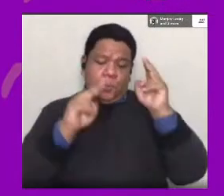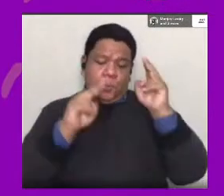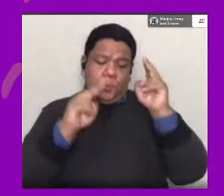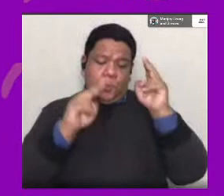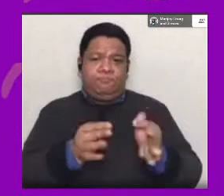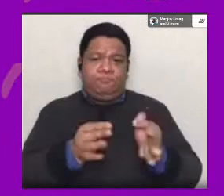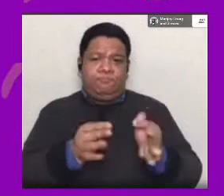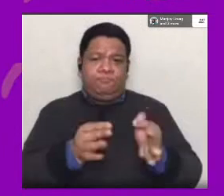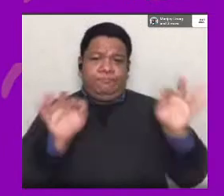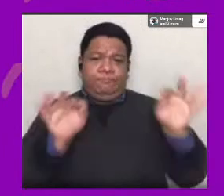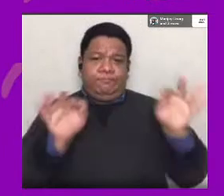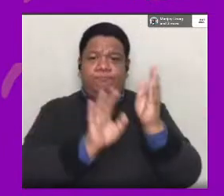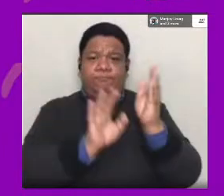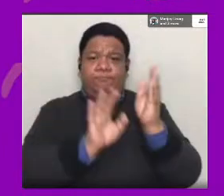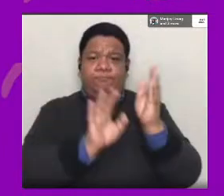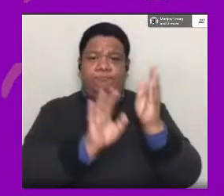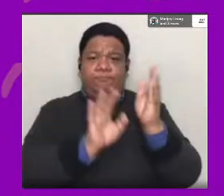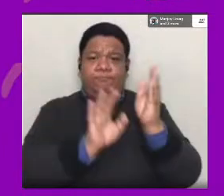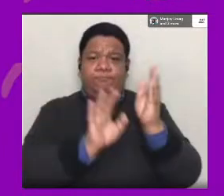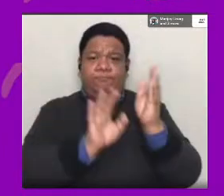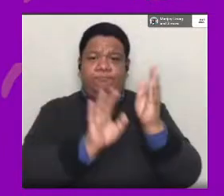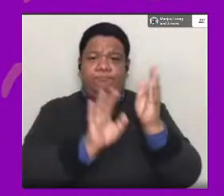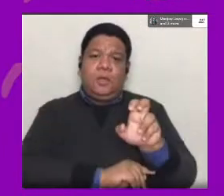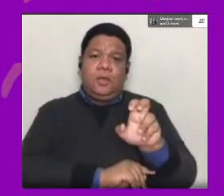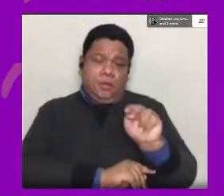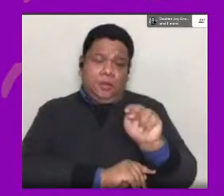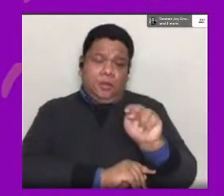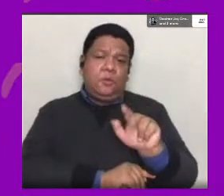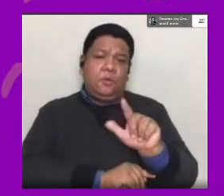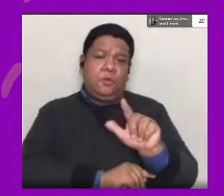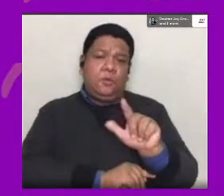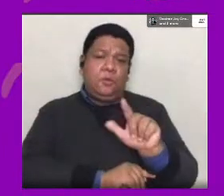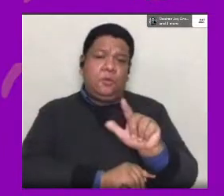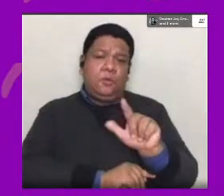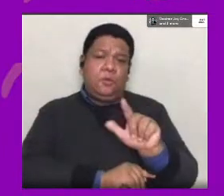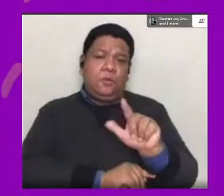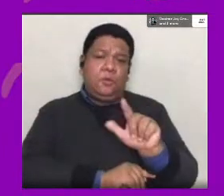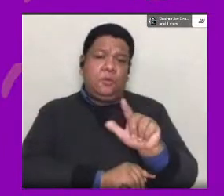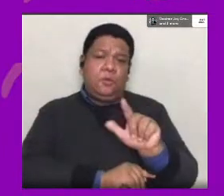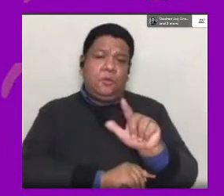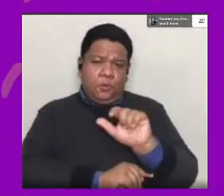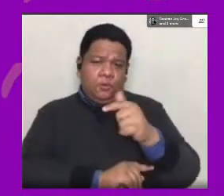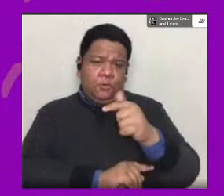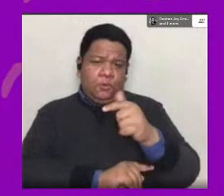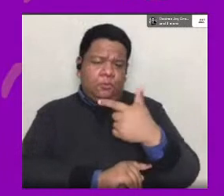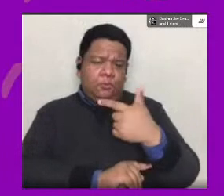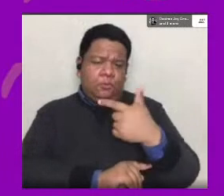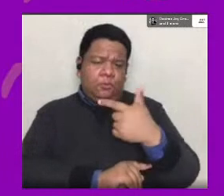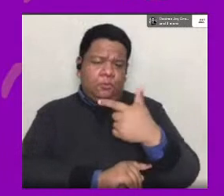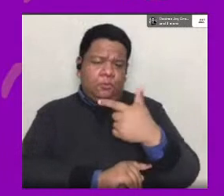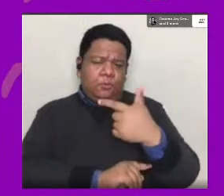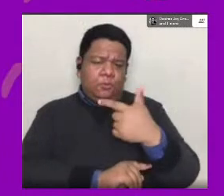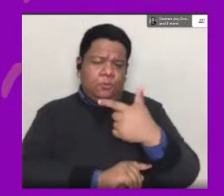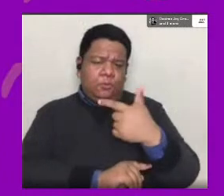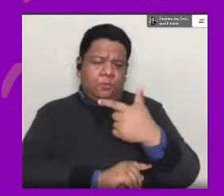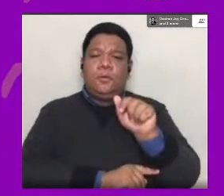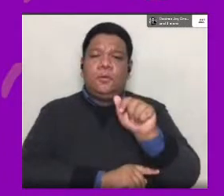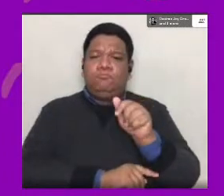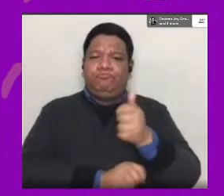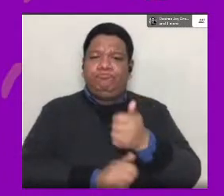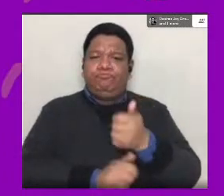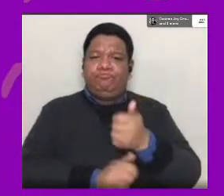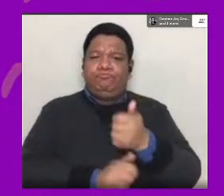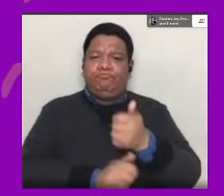speaker, Ms. Karen Lucia S. Gomez Dumpit, the Commissioner of the Philippines Commission on Human